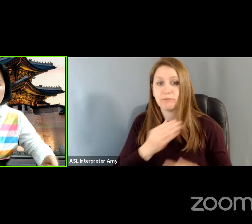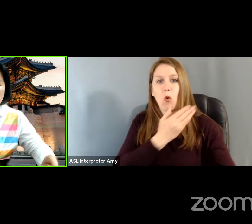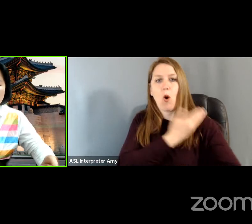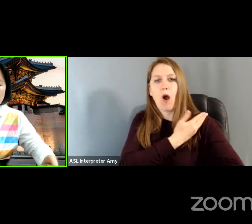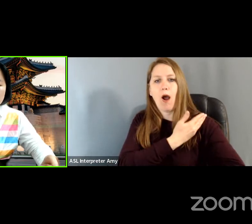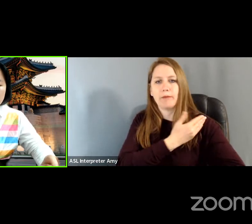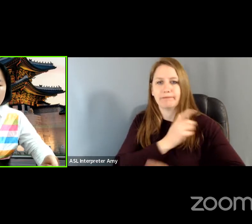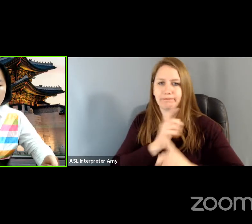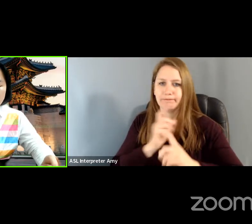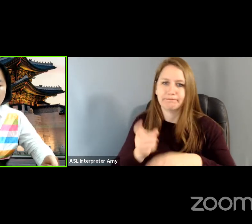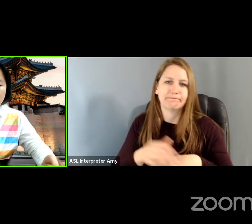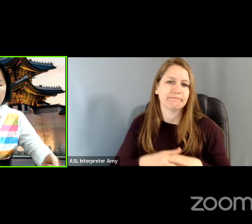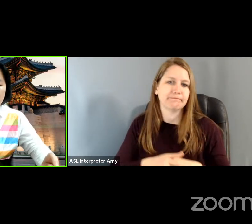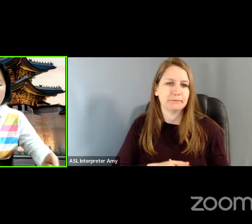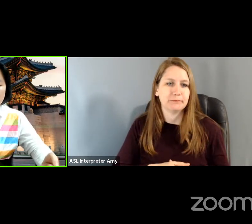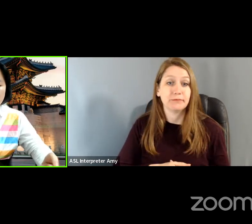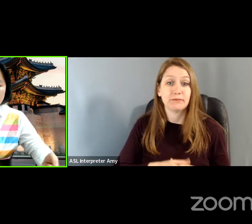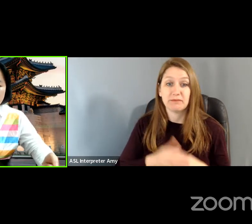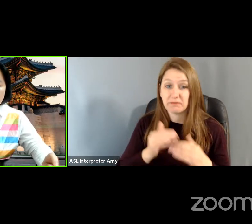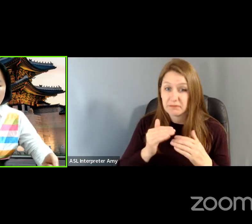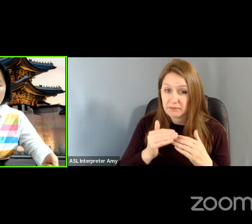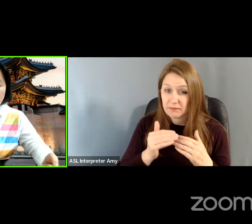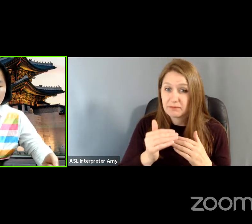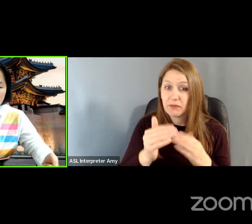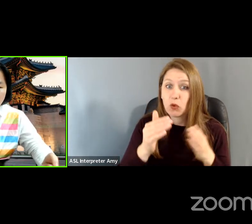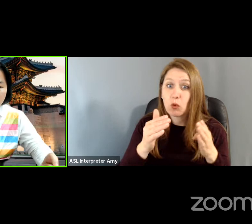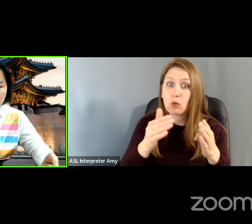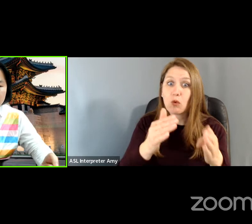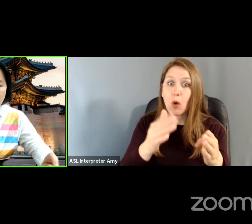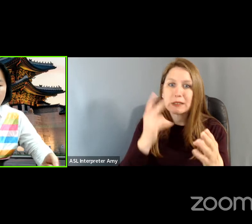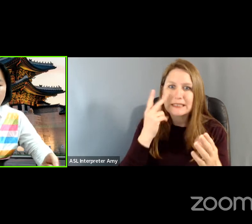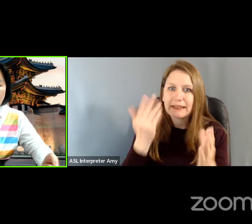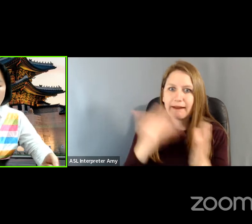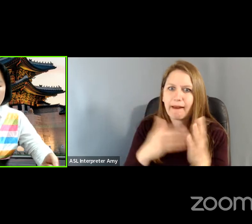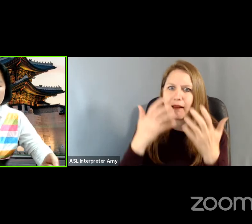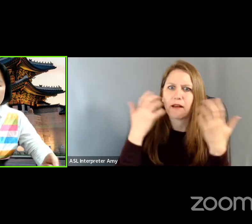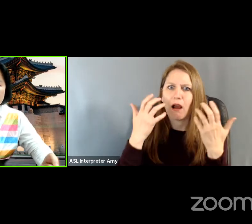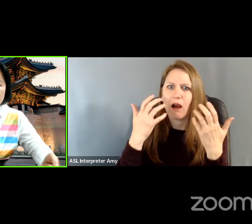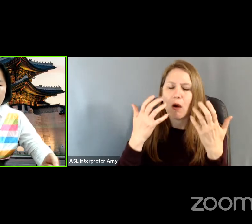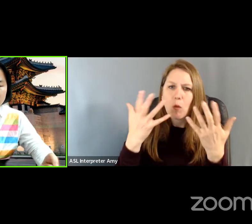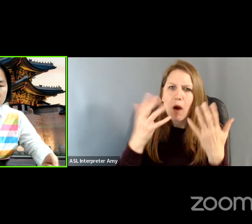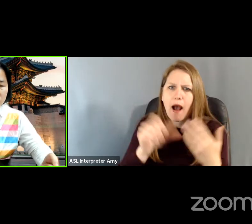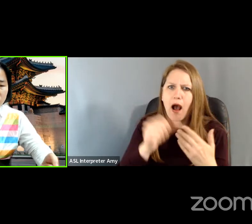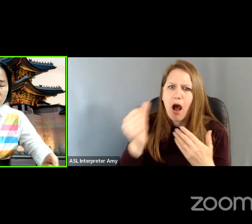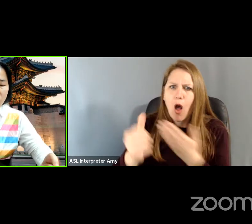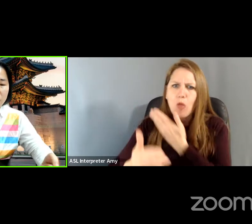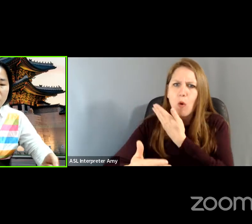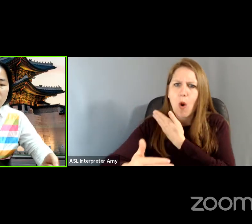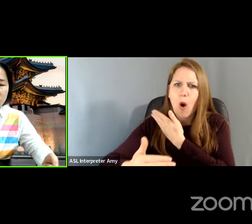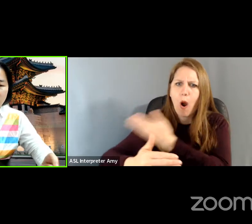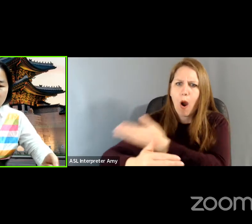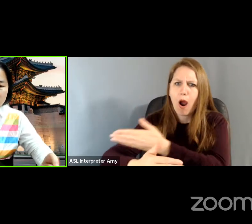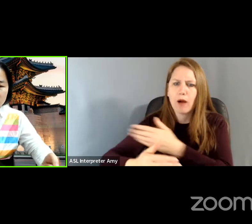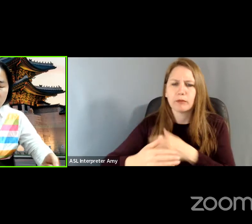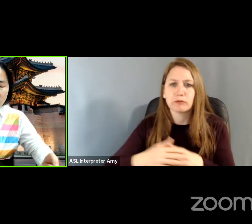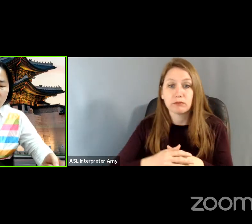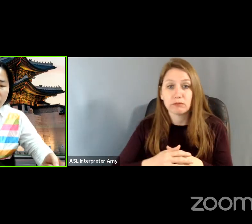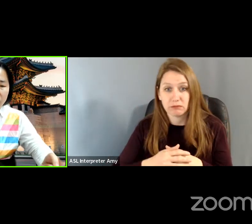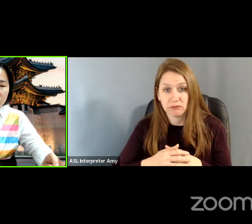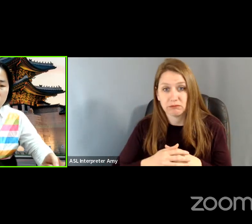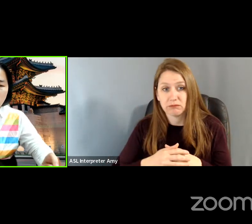Then on the road, the tiger asked for her other arm, and in the